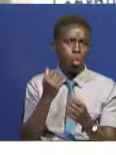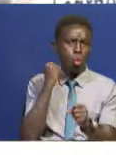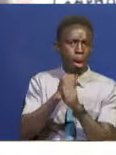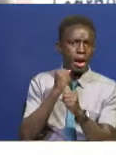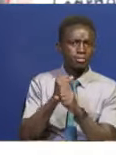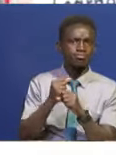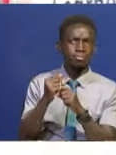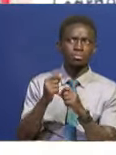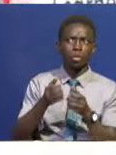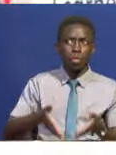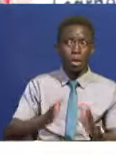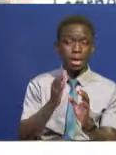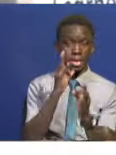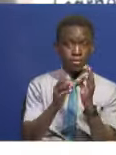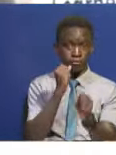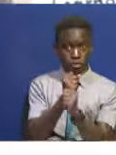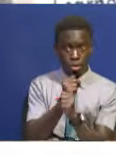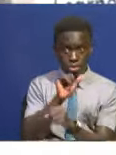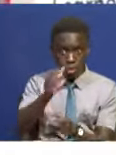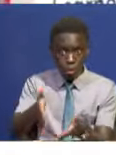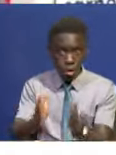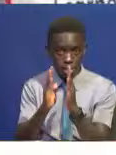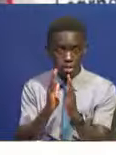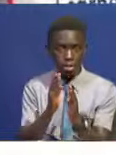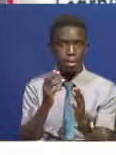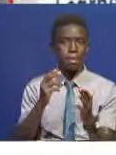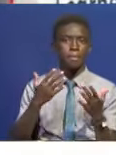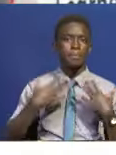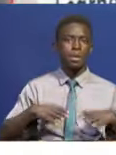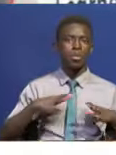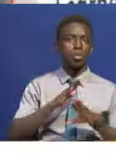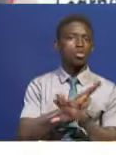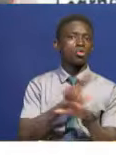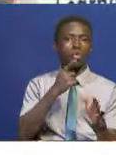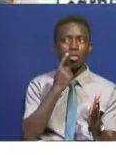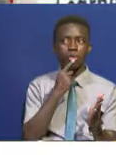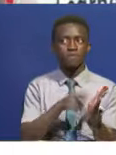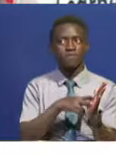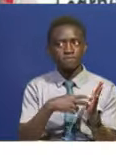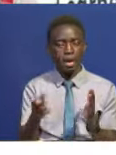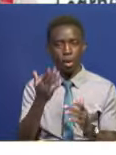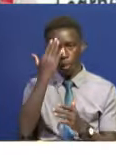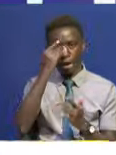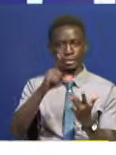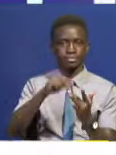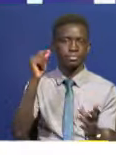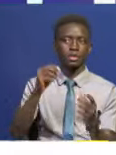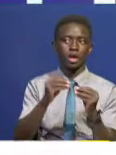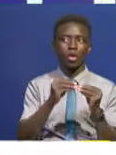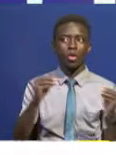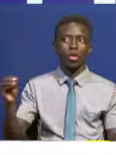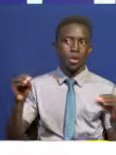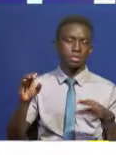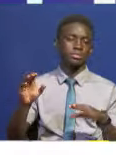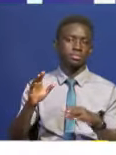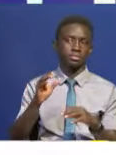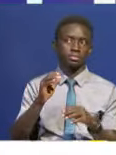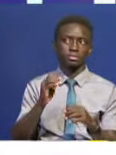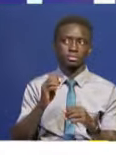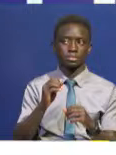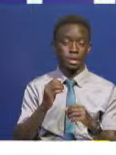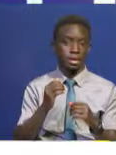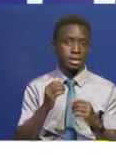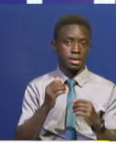it that way, we do not have many who will be falling out because of having selected the long career. Let us not put the